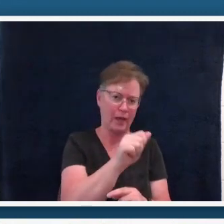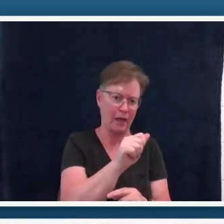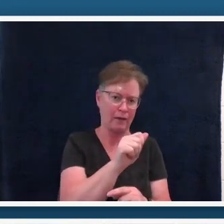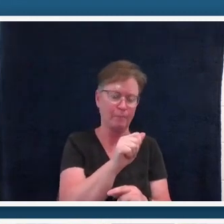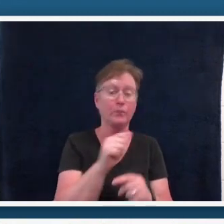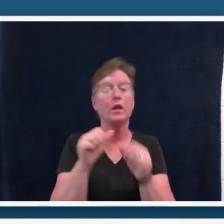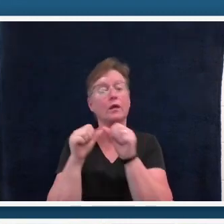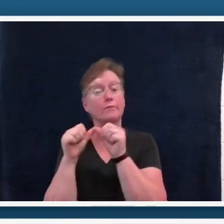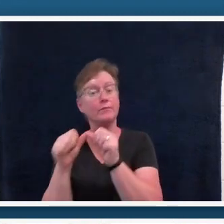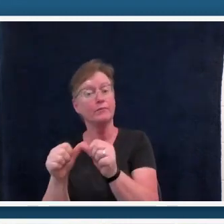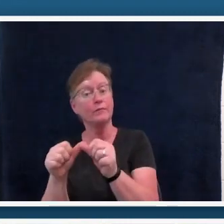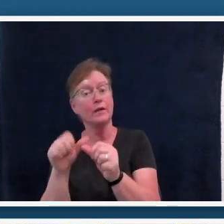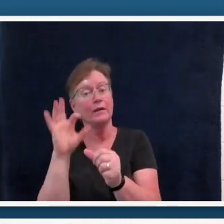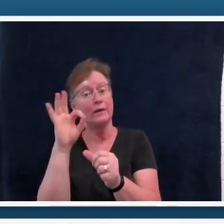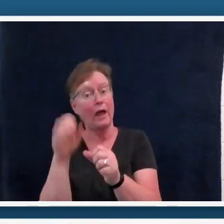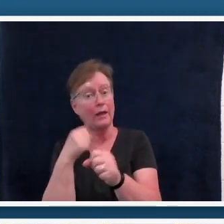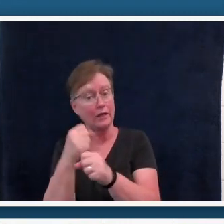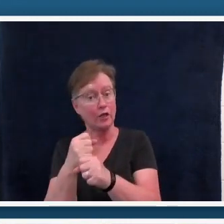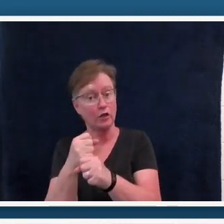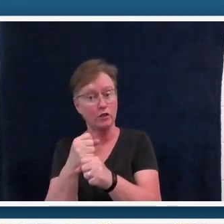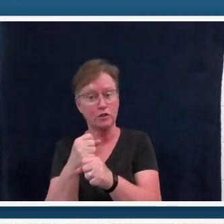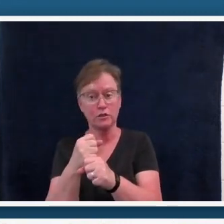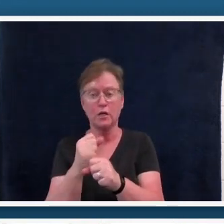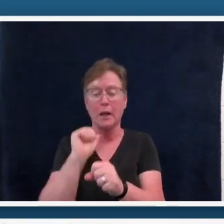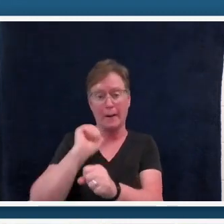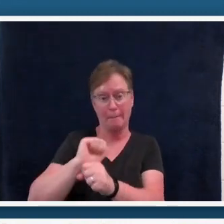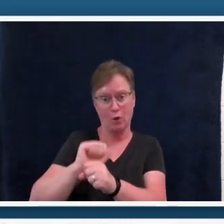employed 850 artists, and it produced